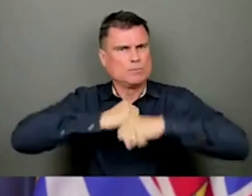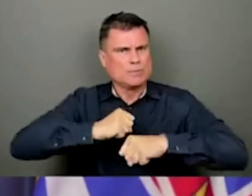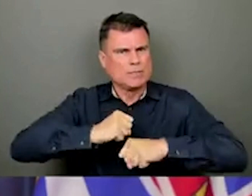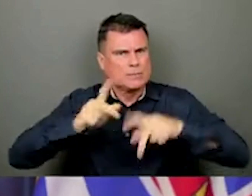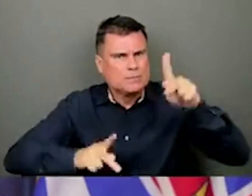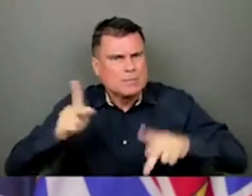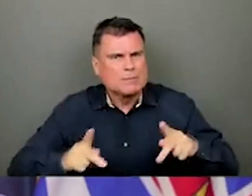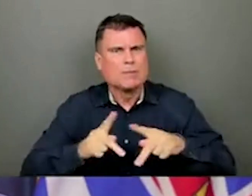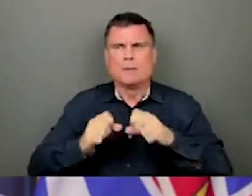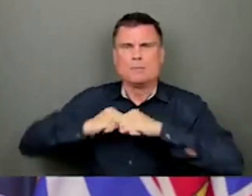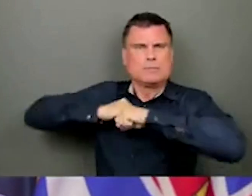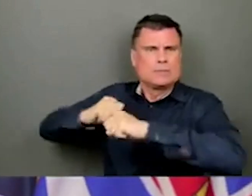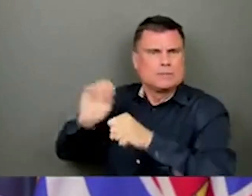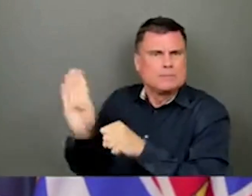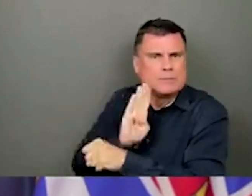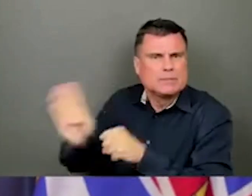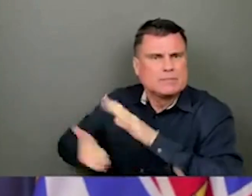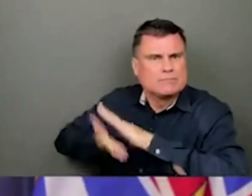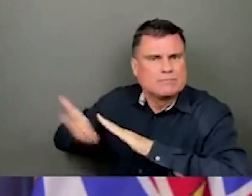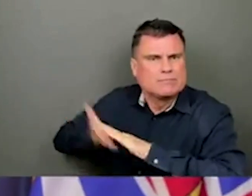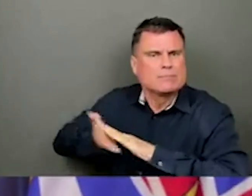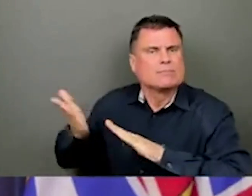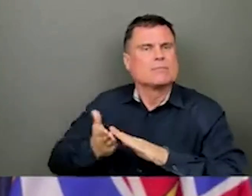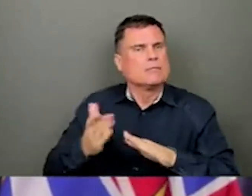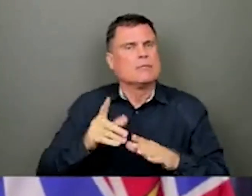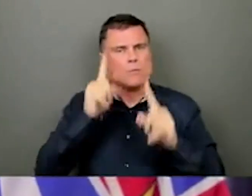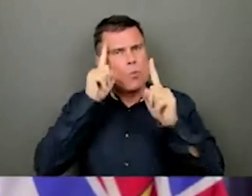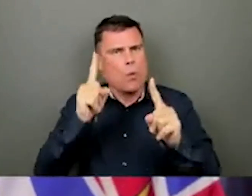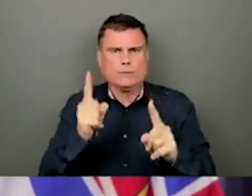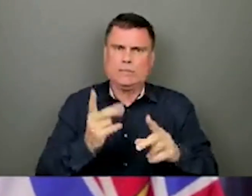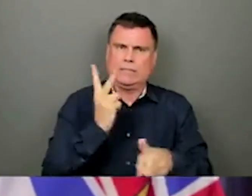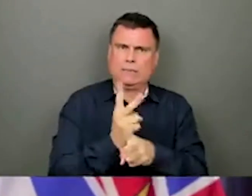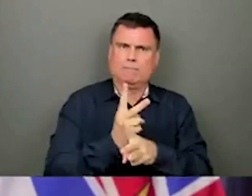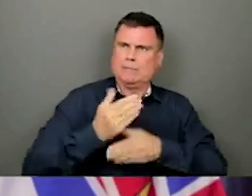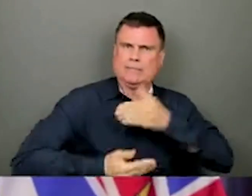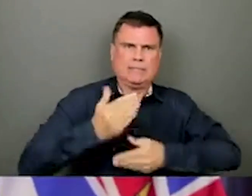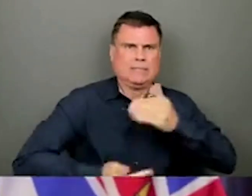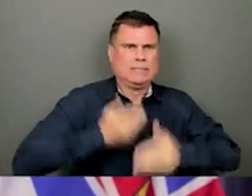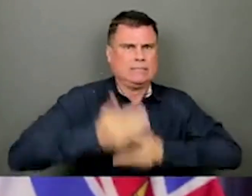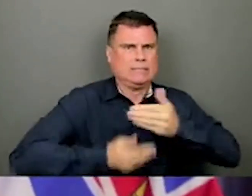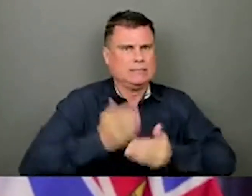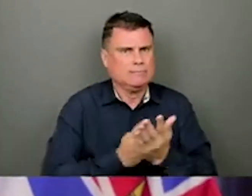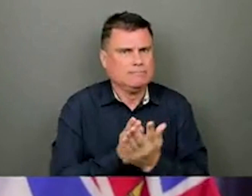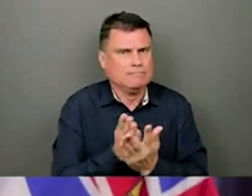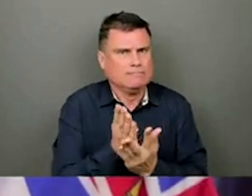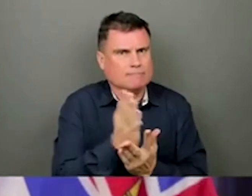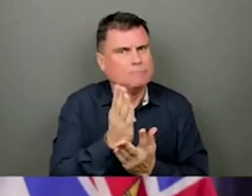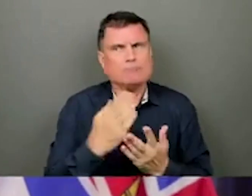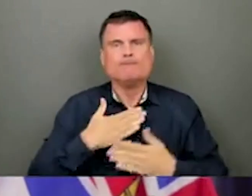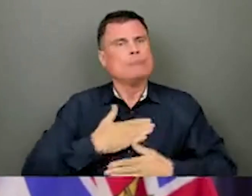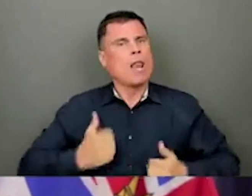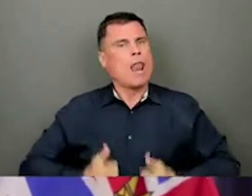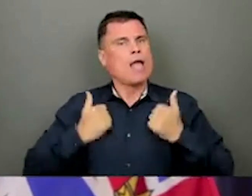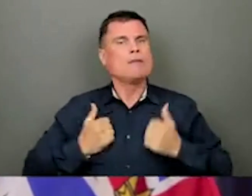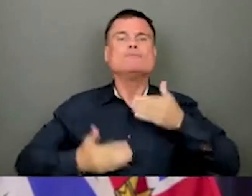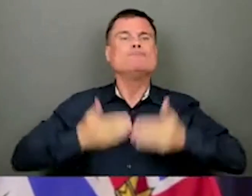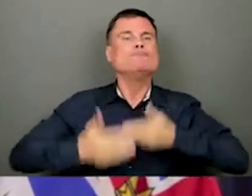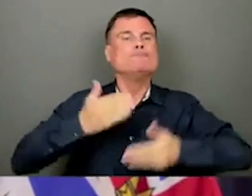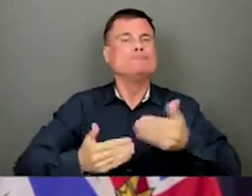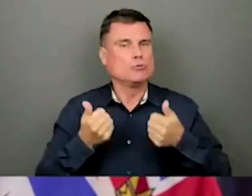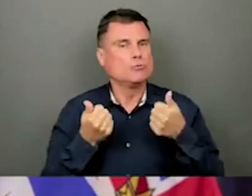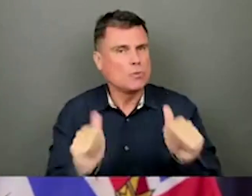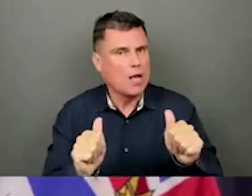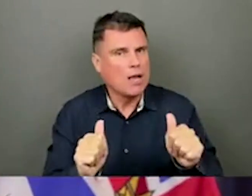sure that we can keep doing to the best of our ability those things that make life here in British Columbia so special. Getting